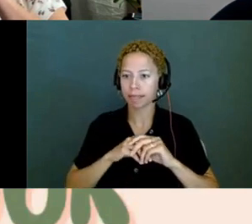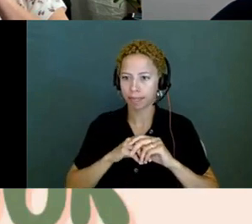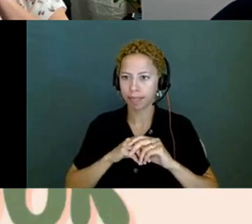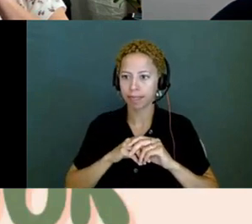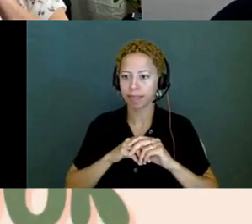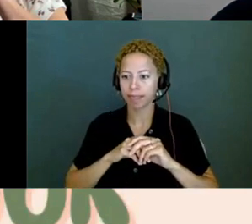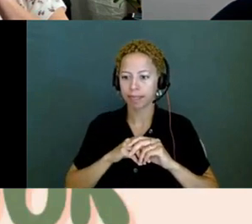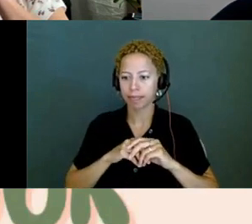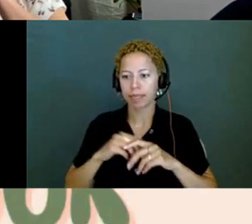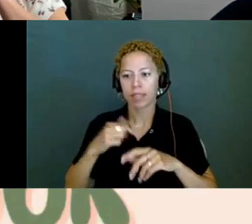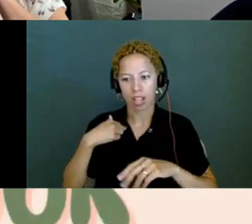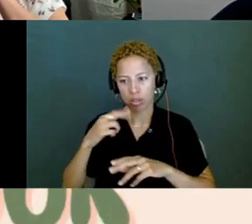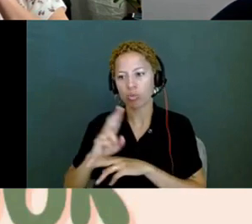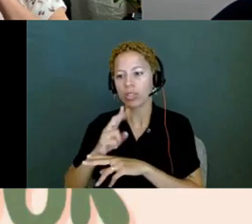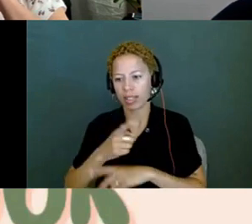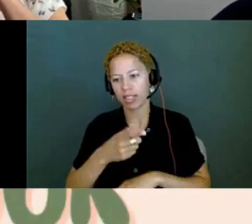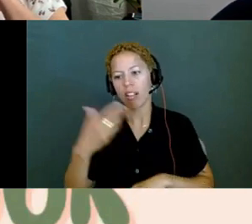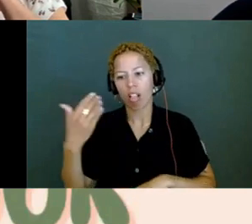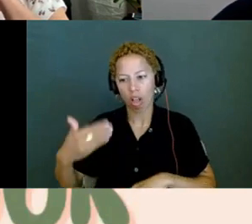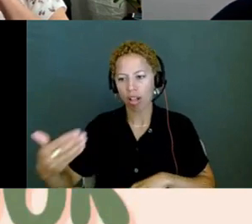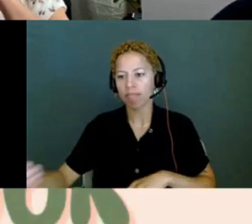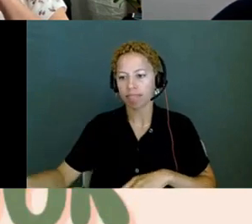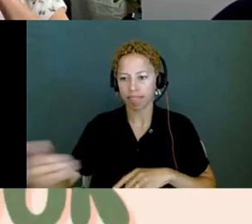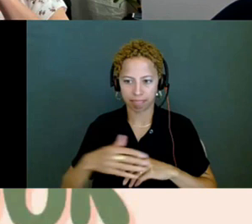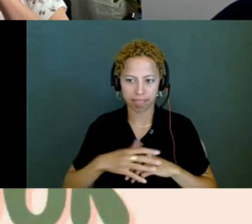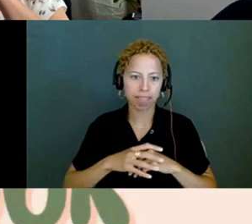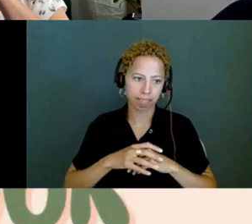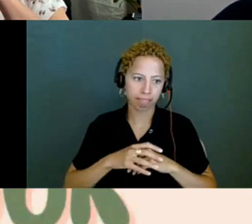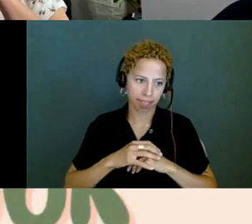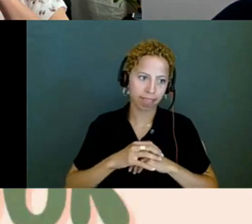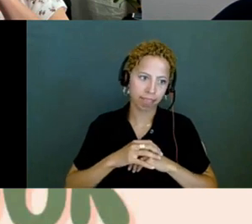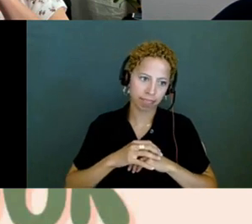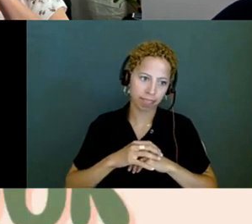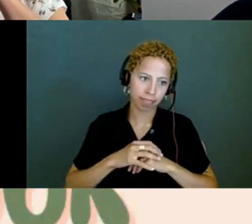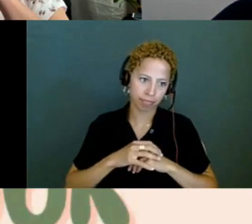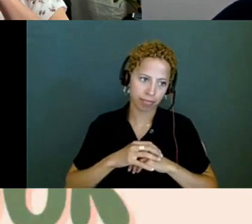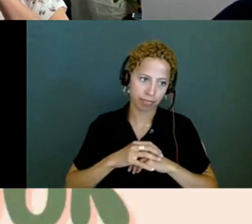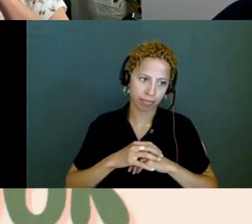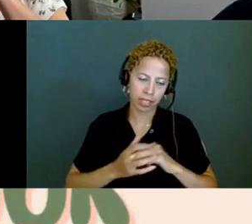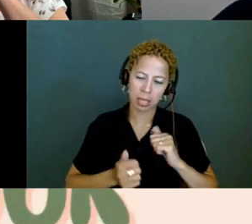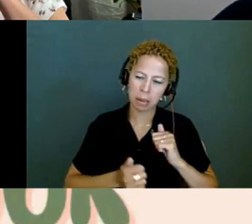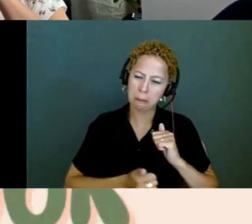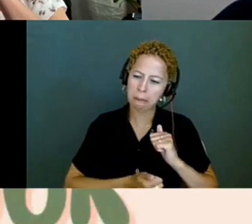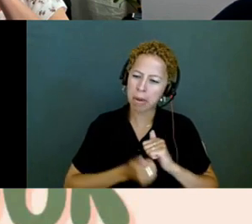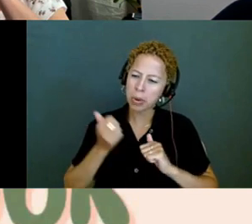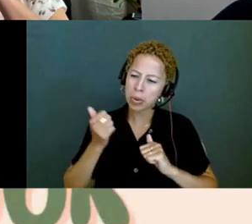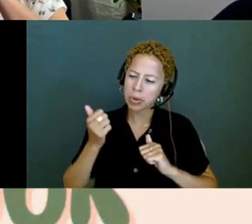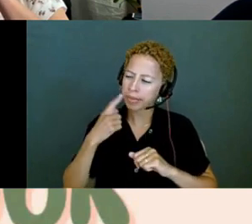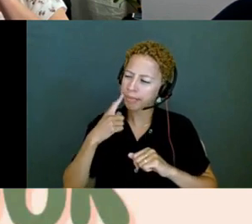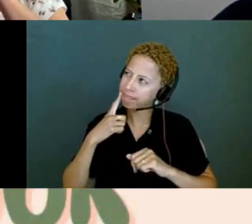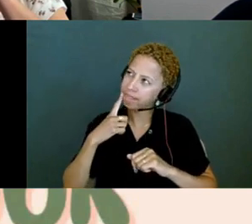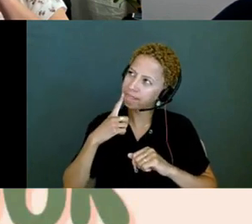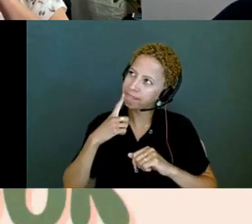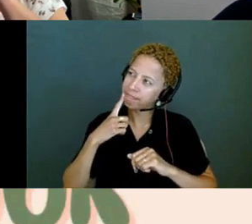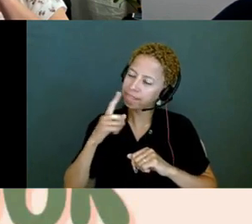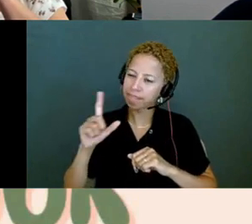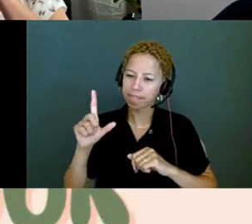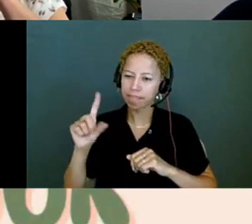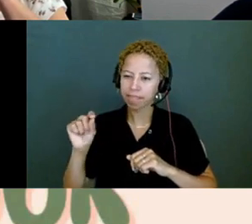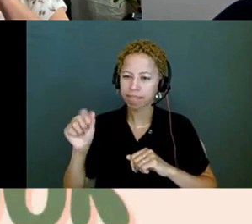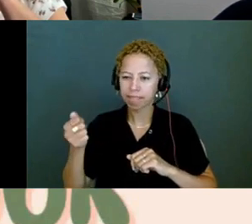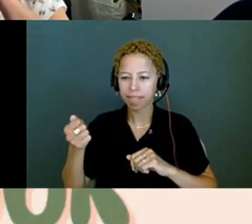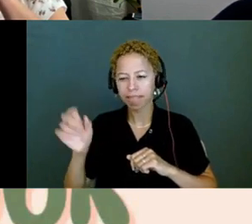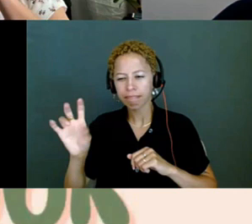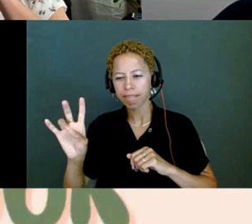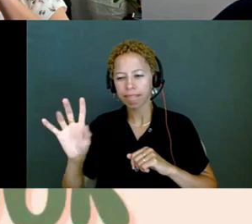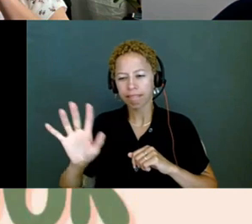I use these a lot, and mostly it was, I don't know, maybe 2017-ish is